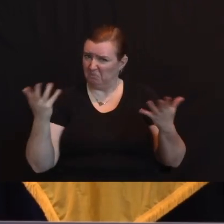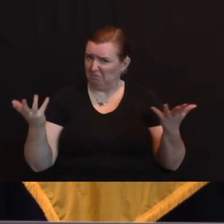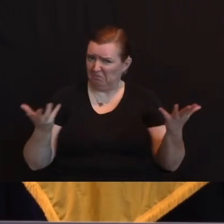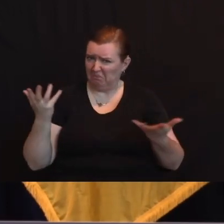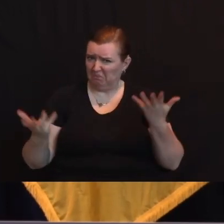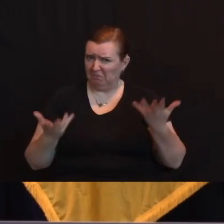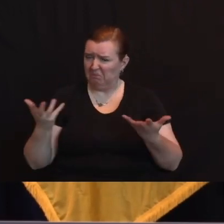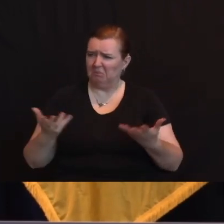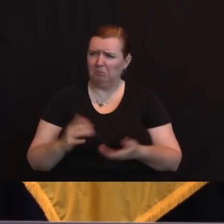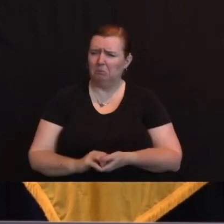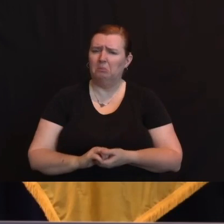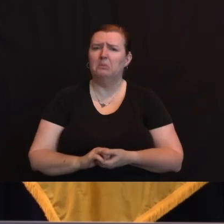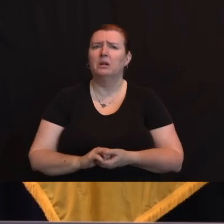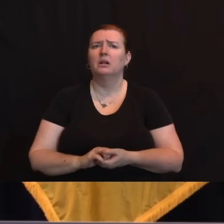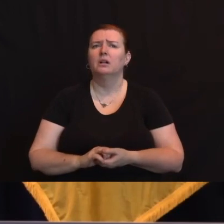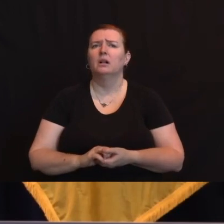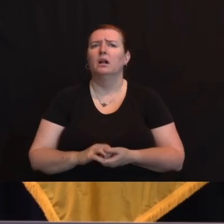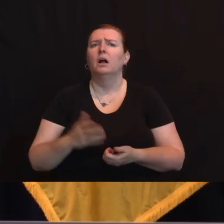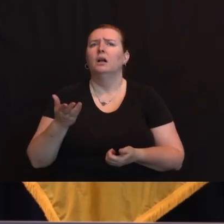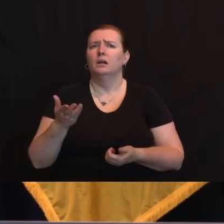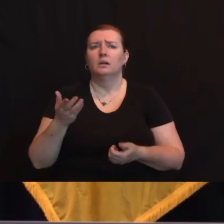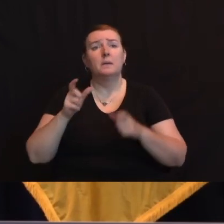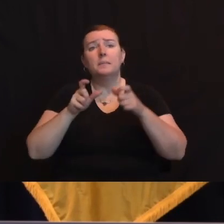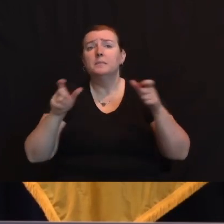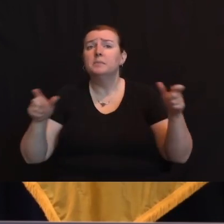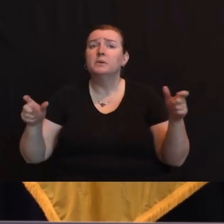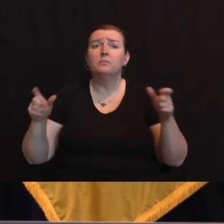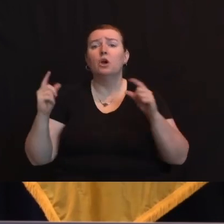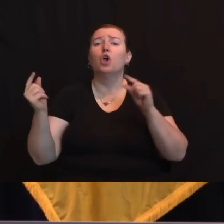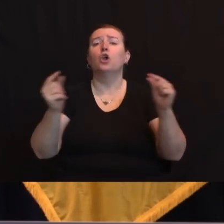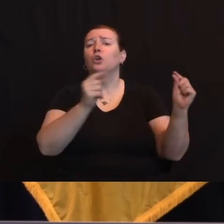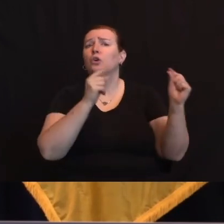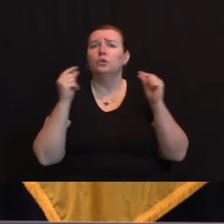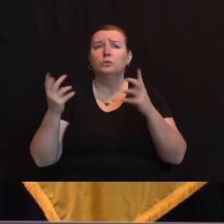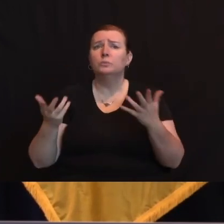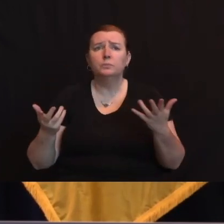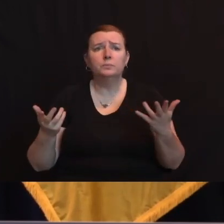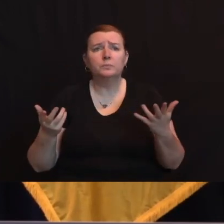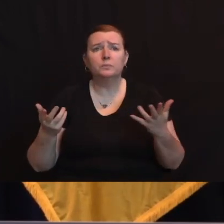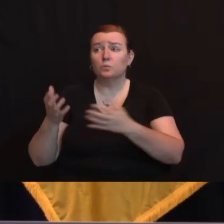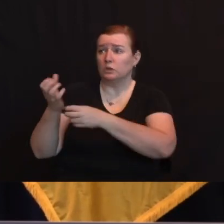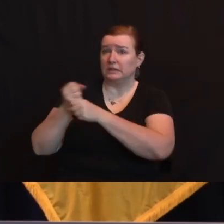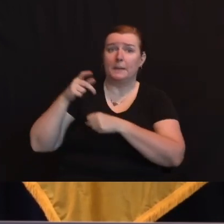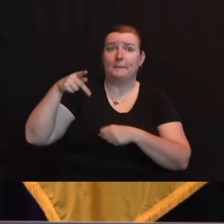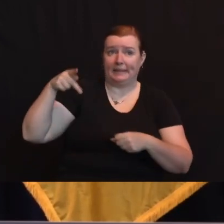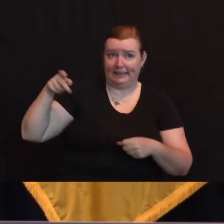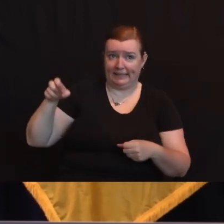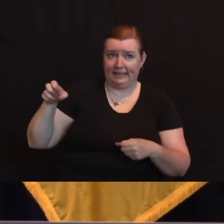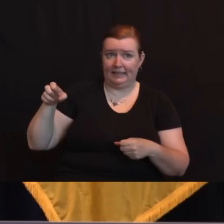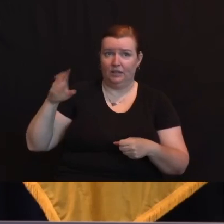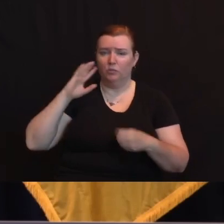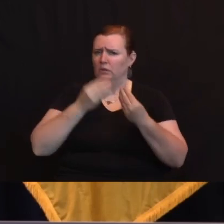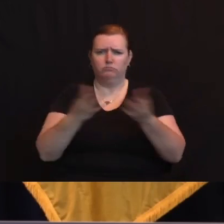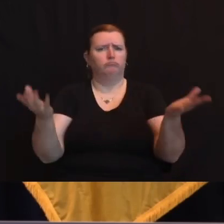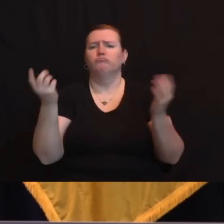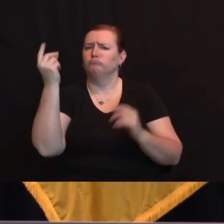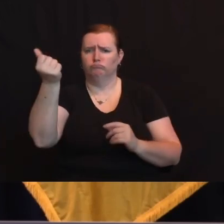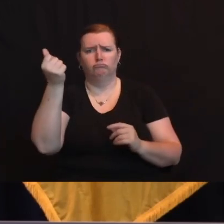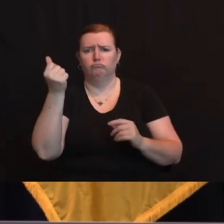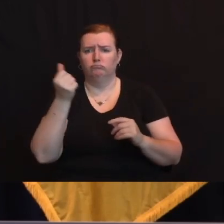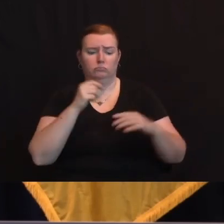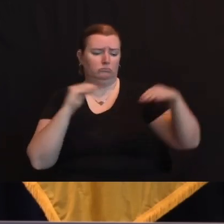I think you're going to hear that we're in a it comes in and it goes out mode still. And if Pat or Judy may want to correct me on